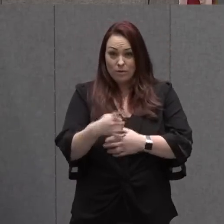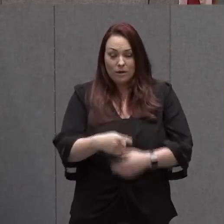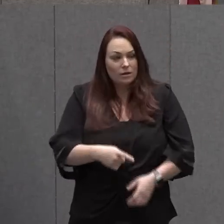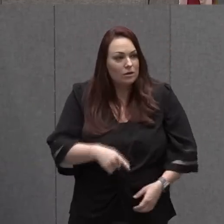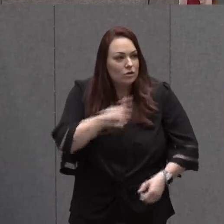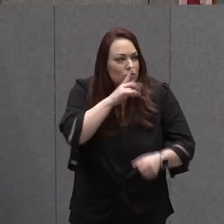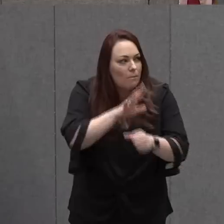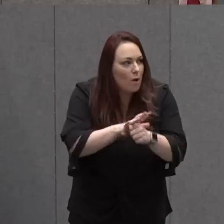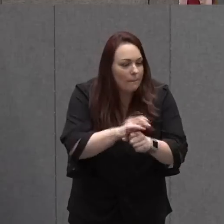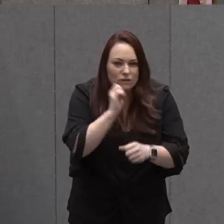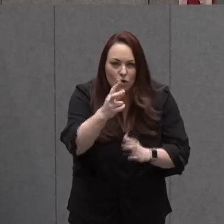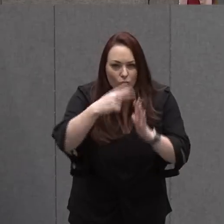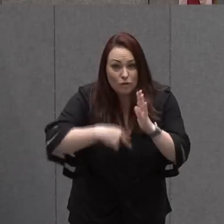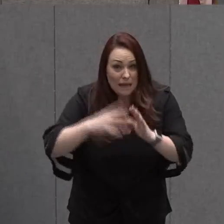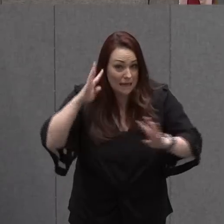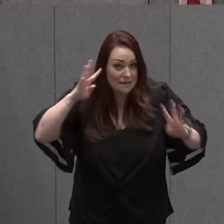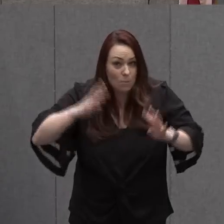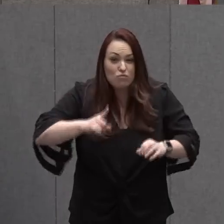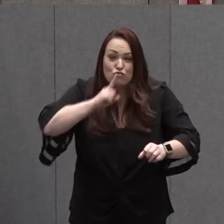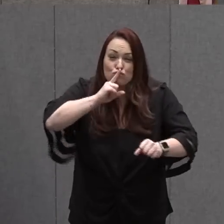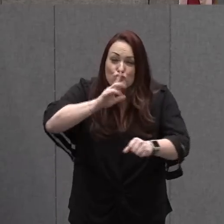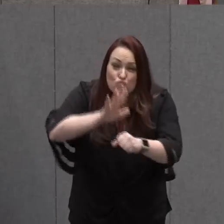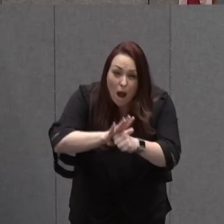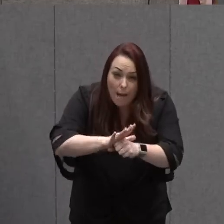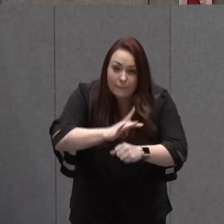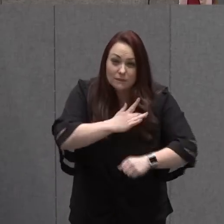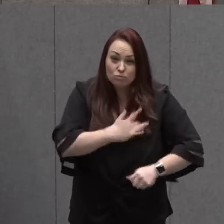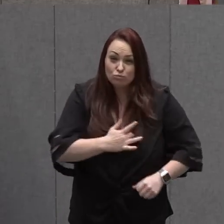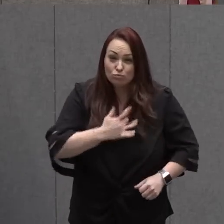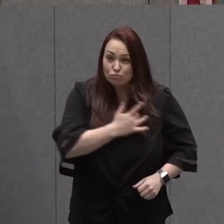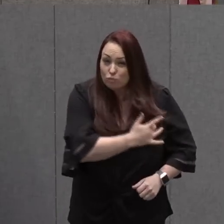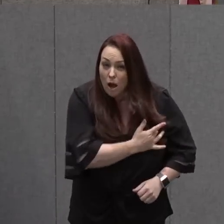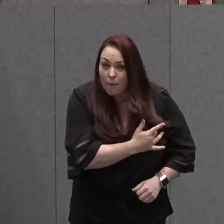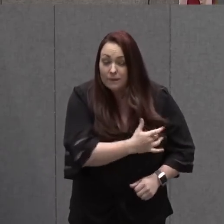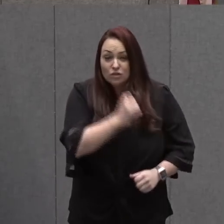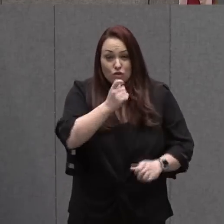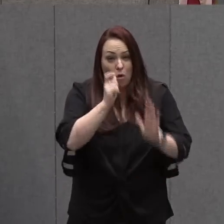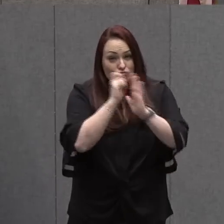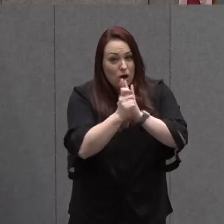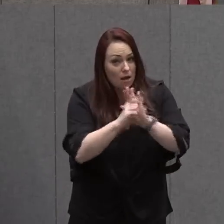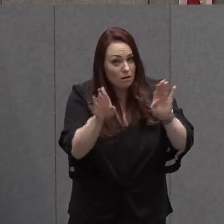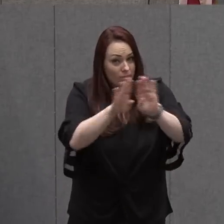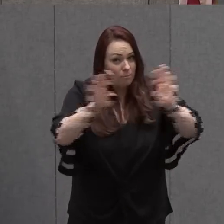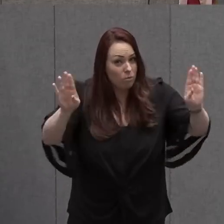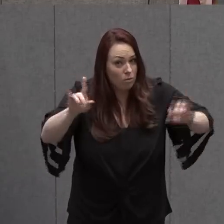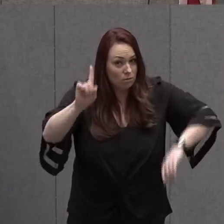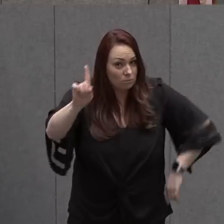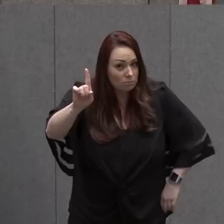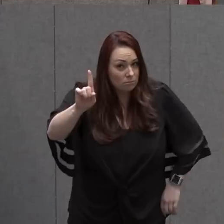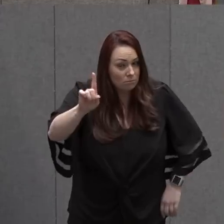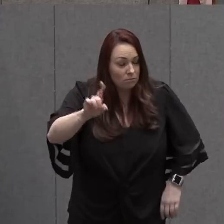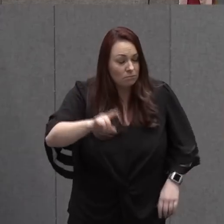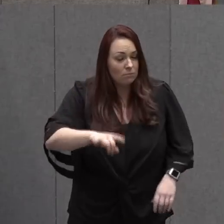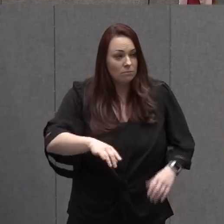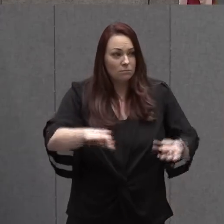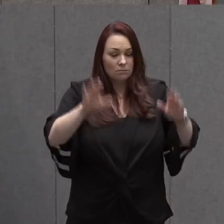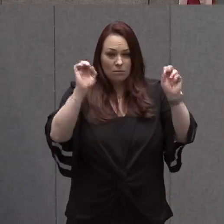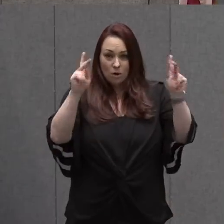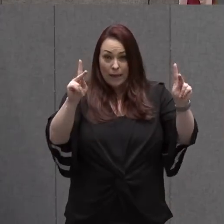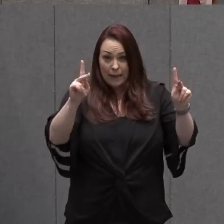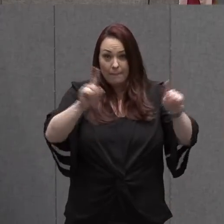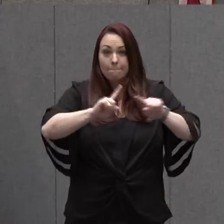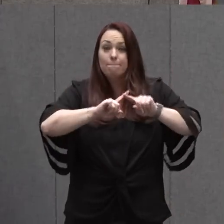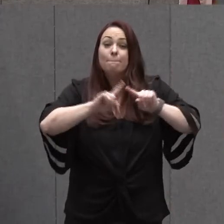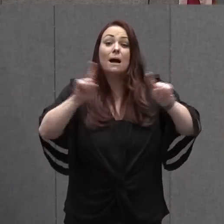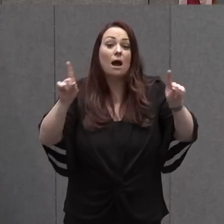not to read it out loud? Do you promise not to put it on the board? Okay, here it is.